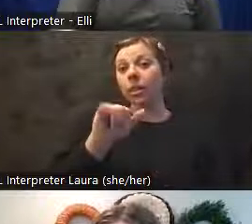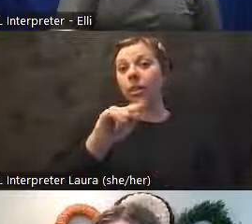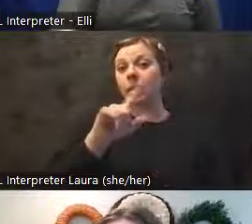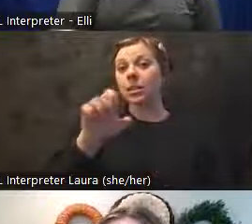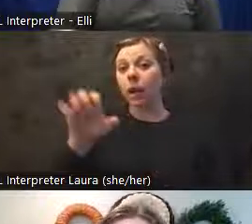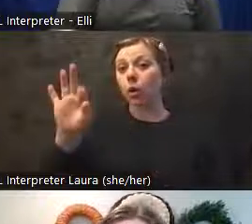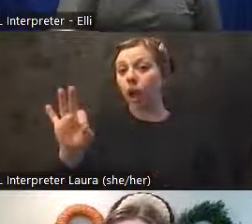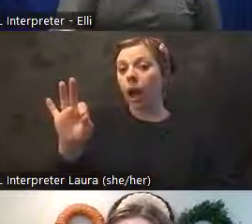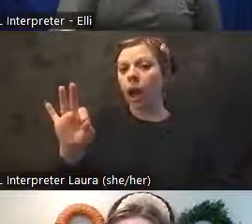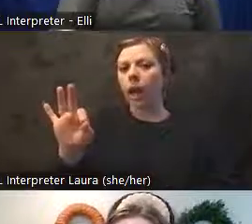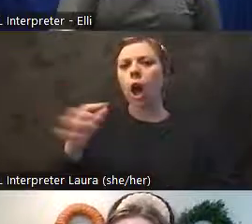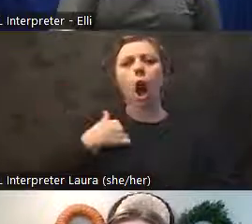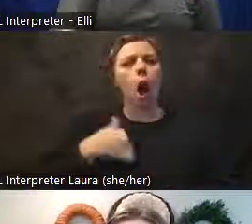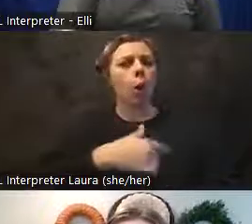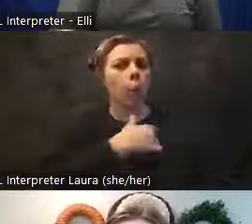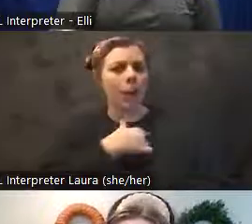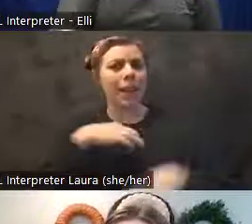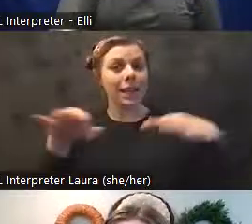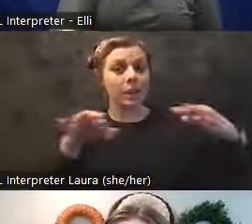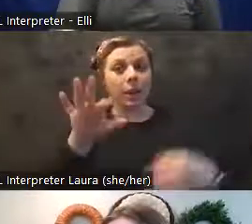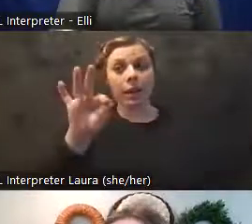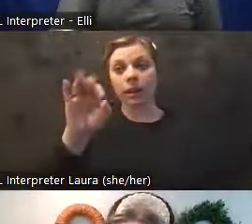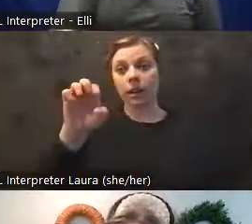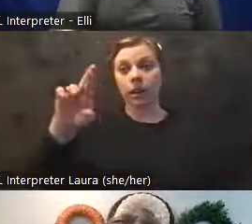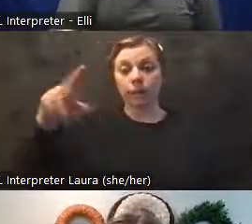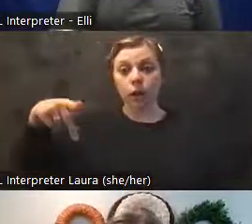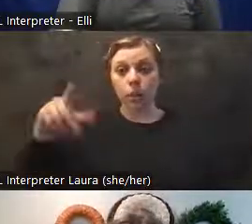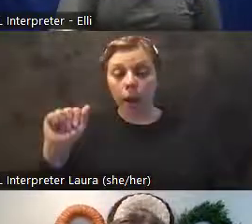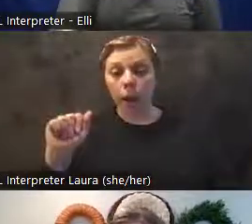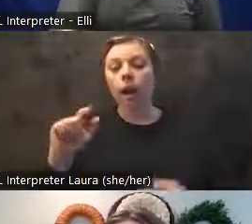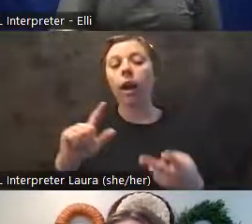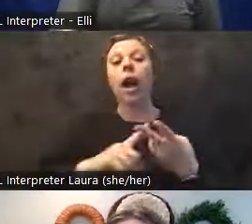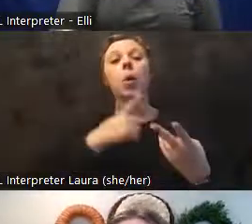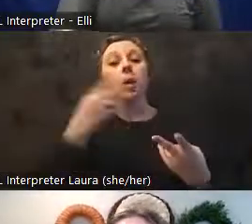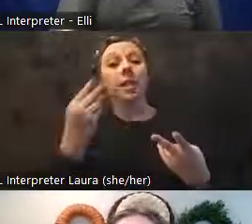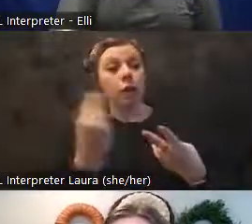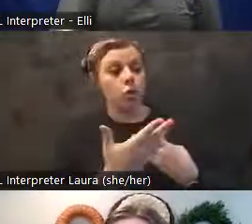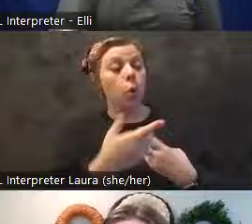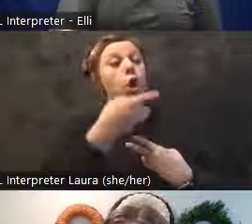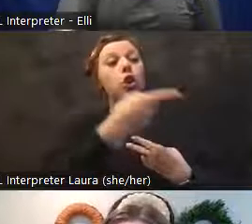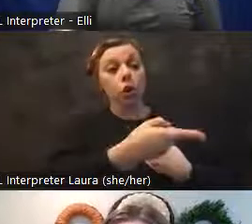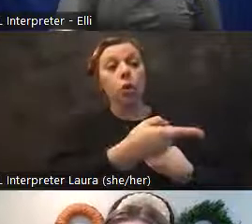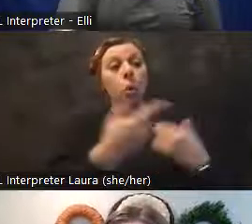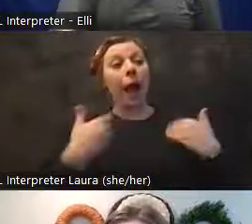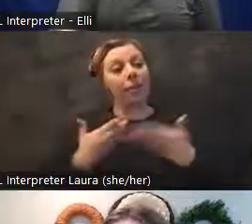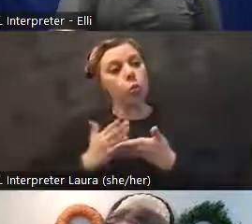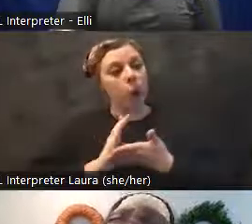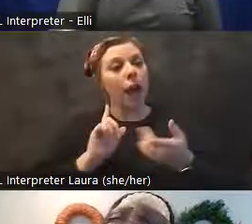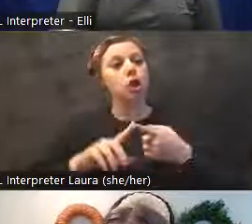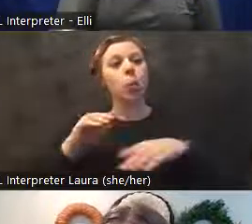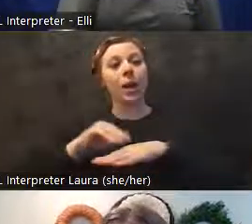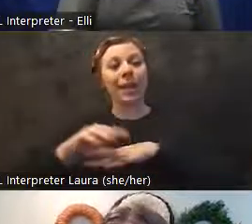to them? Are we explaining that they're entitled to an advisor? Are we giving them multiple modalities for